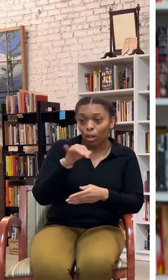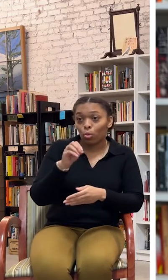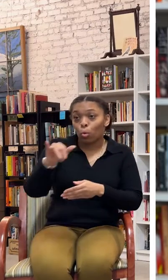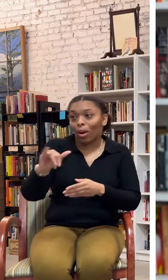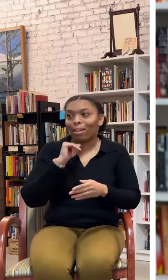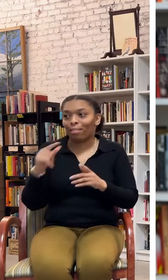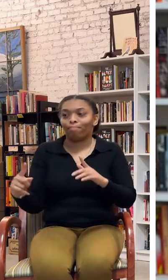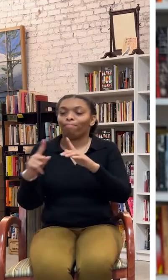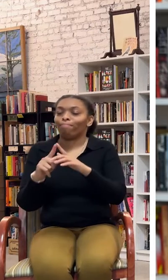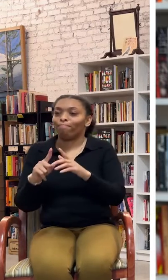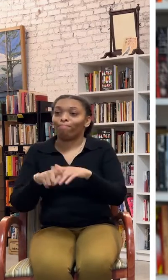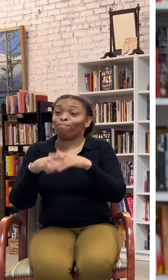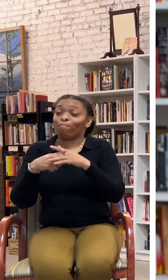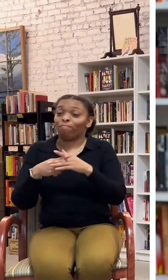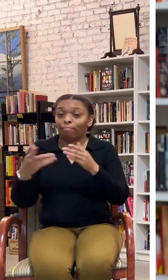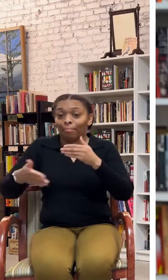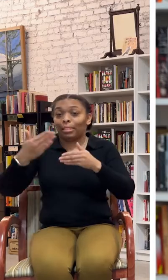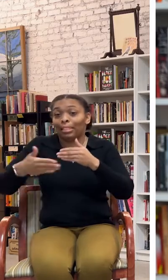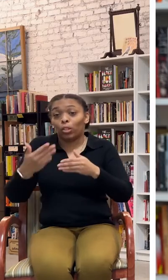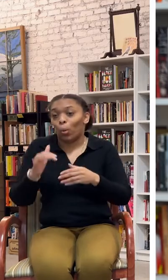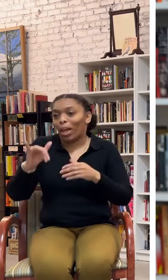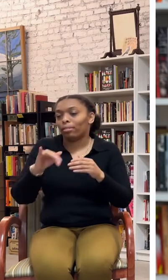comes. So yeah, that's the Black Joy Project.